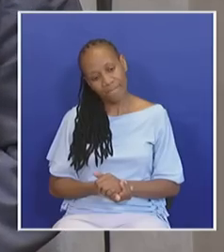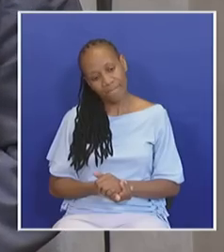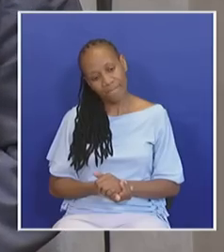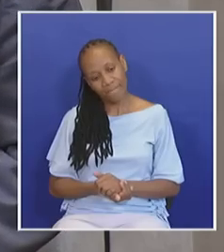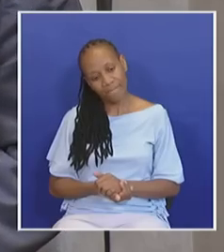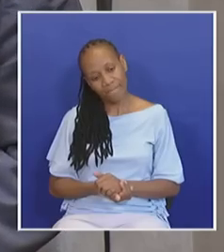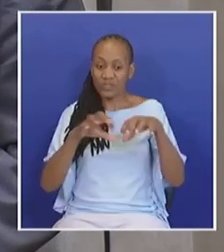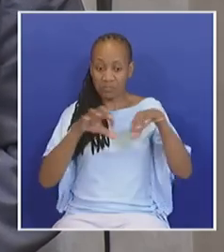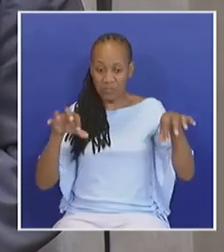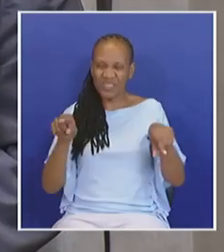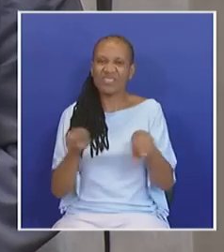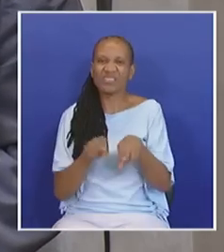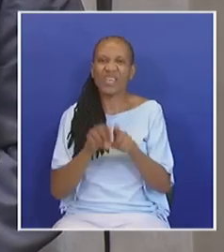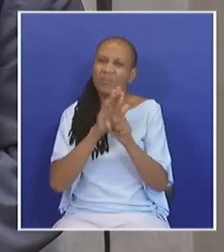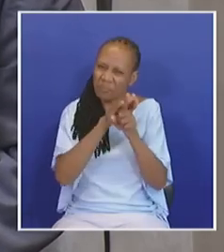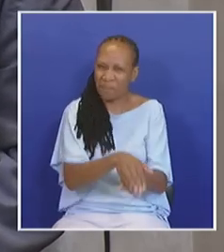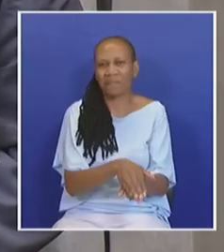wa motho.